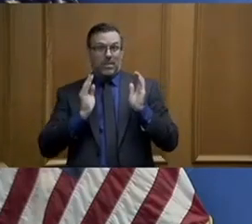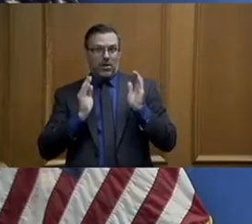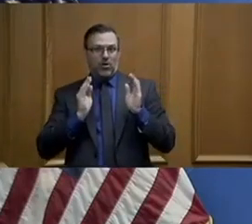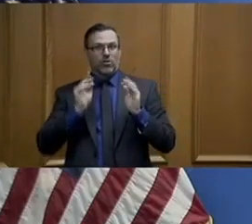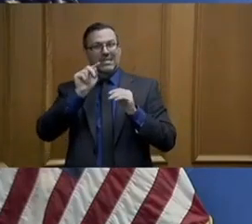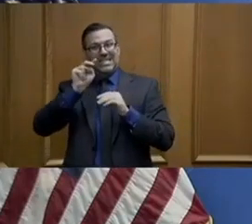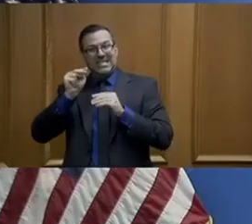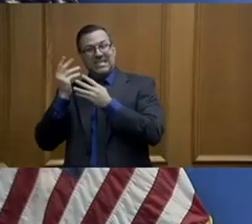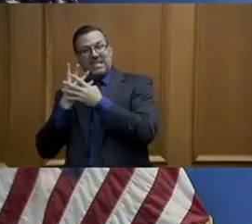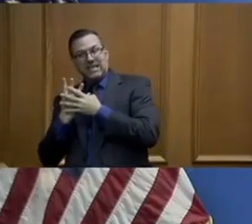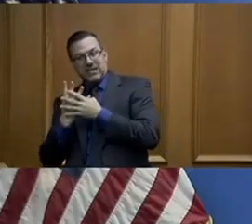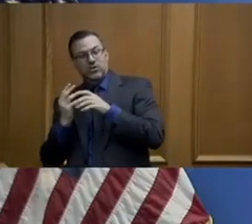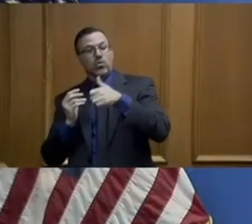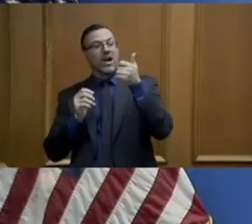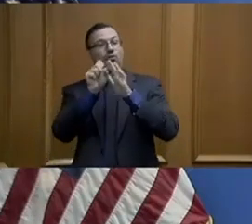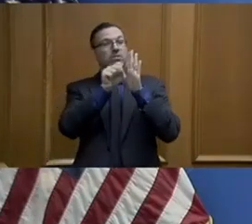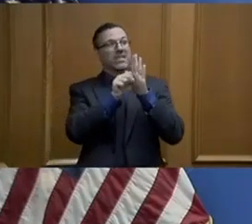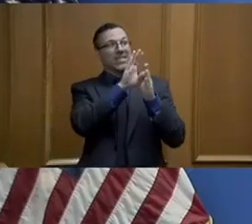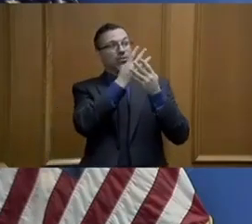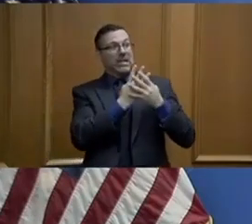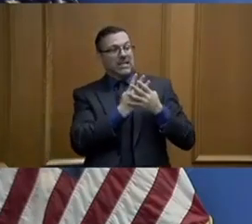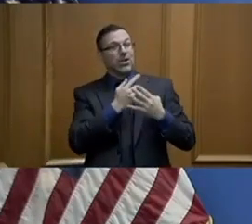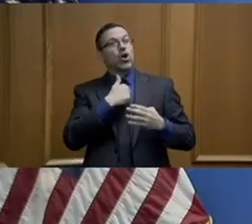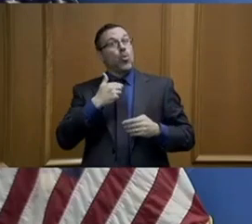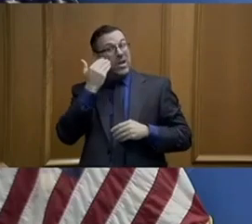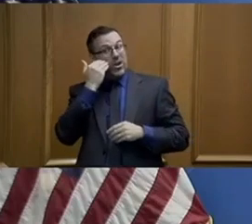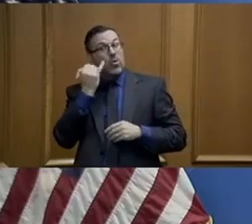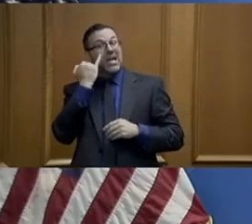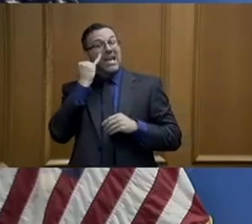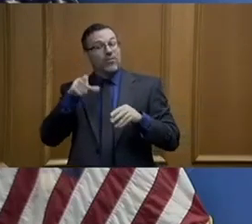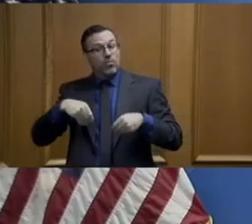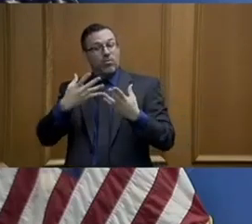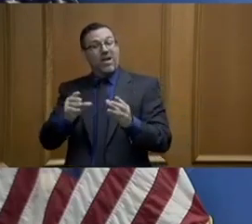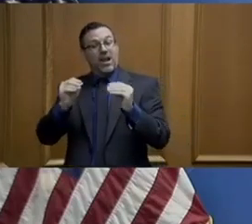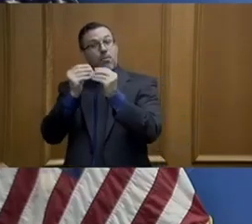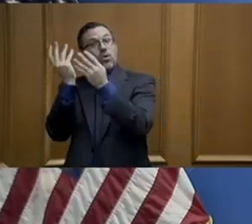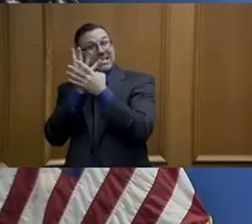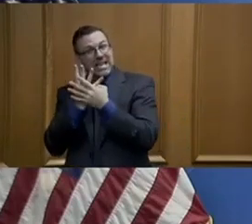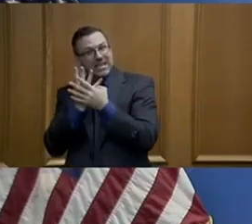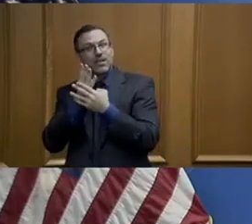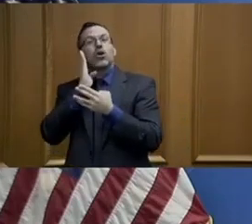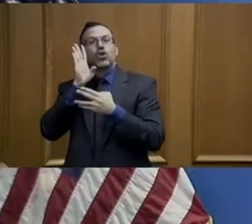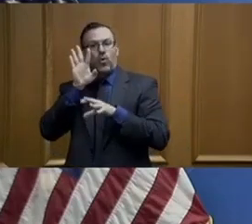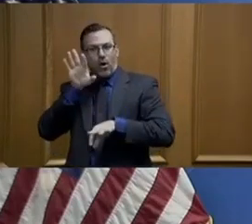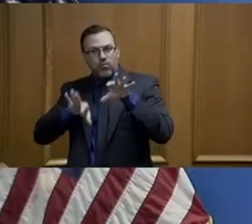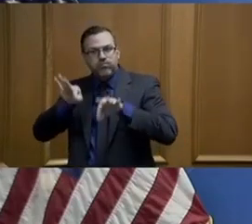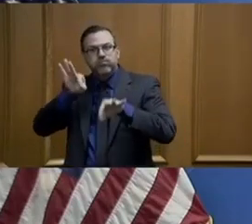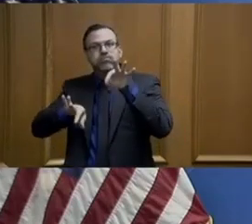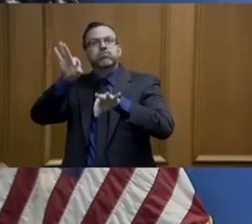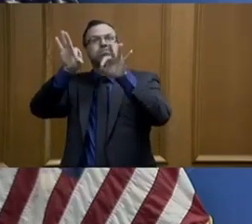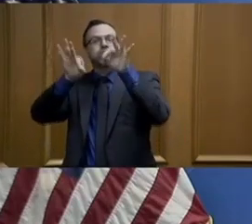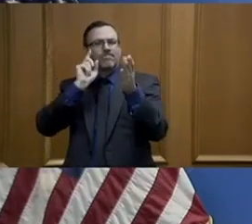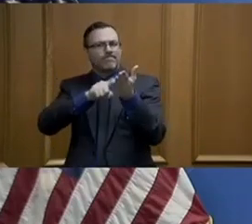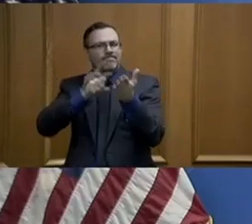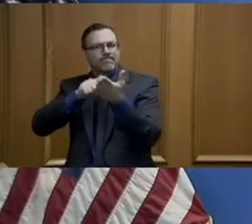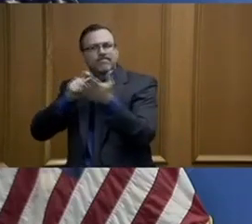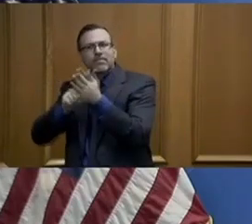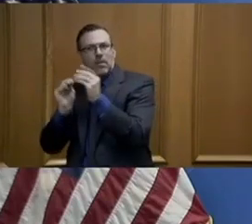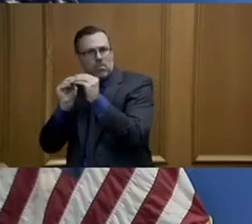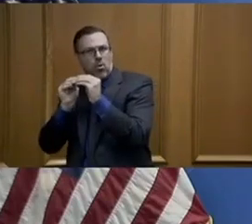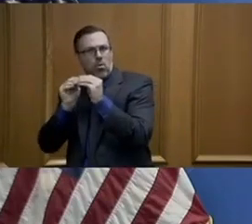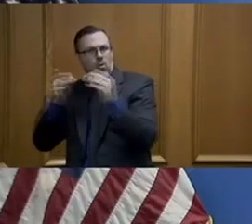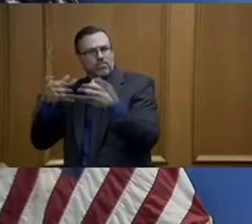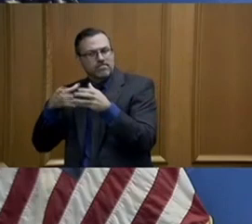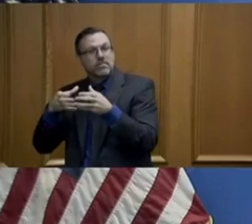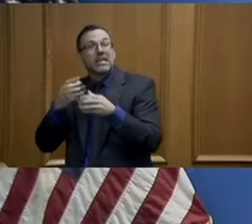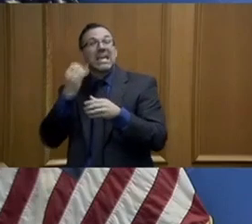apples, because we know the more you test, the more you will find. And the more you find, the more you can contain